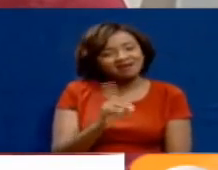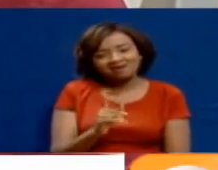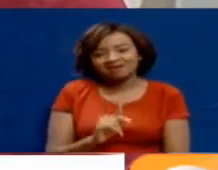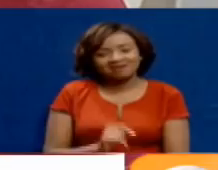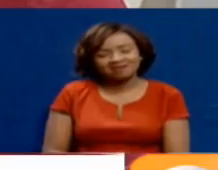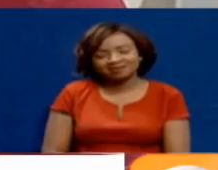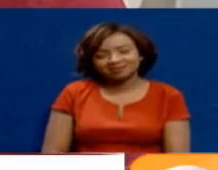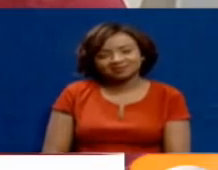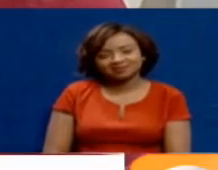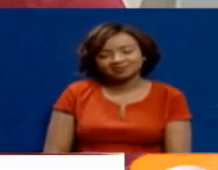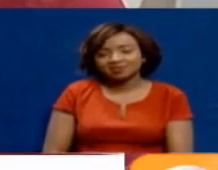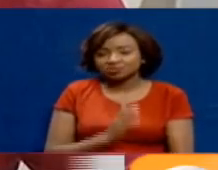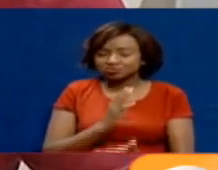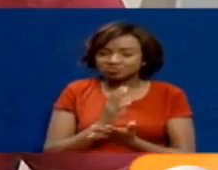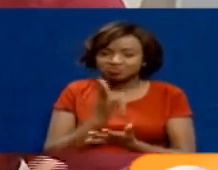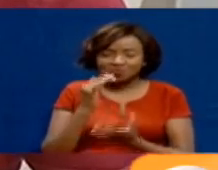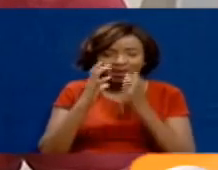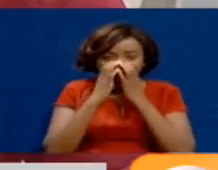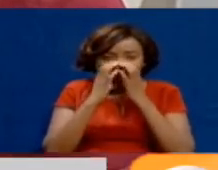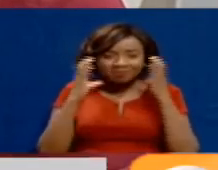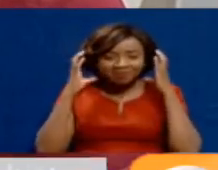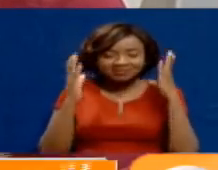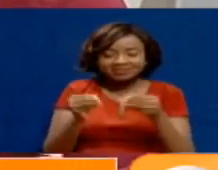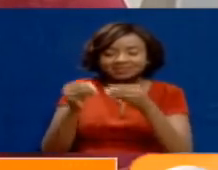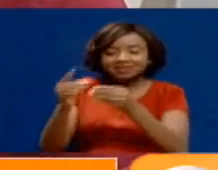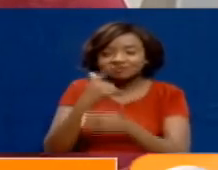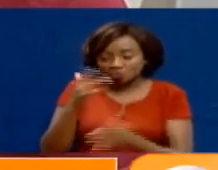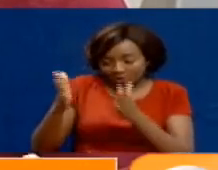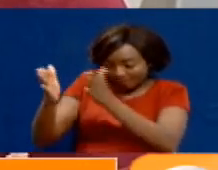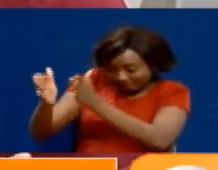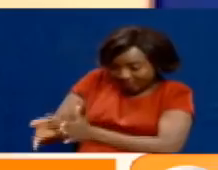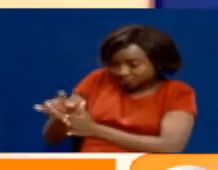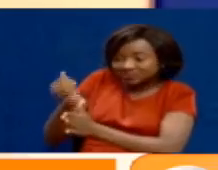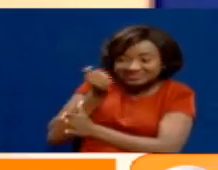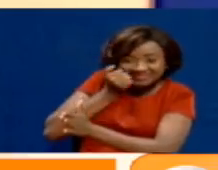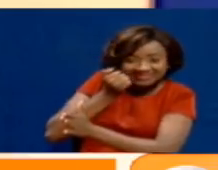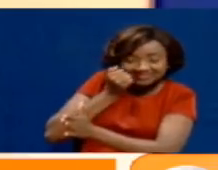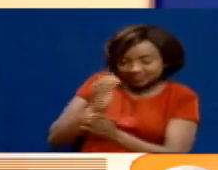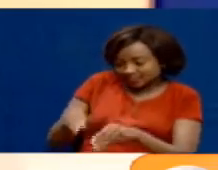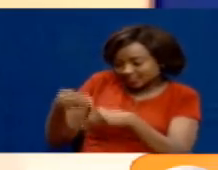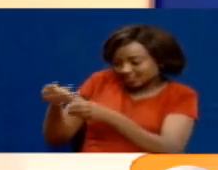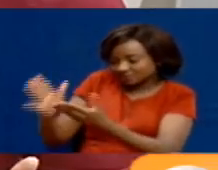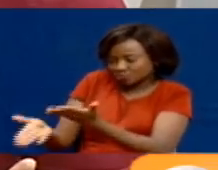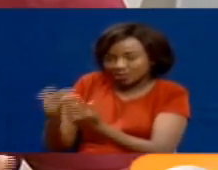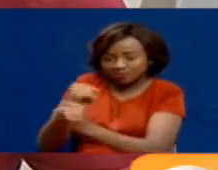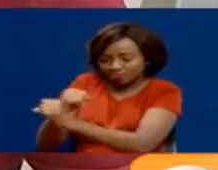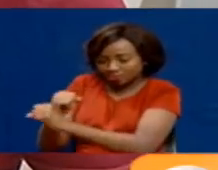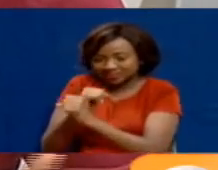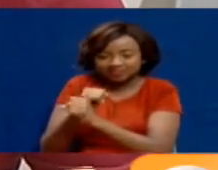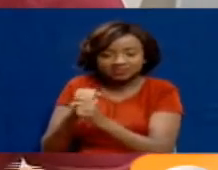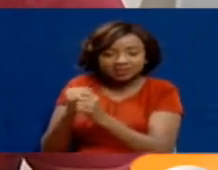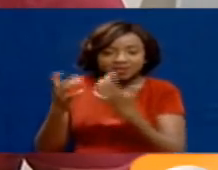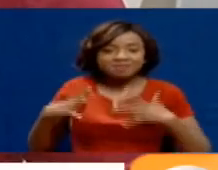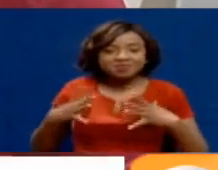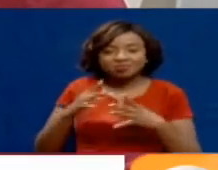and the masks are actually for use by people who are sick. So if someone is sick, you wear a mask to protect others around you. You don't want to walk